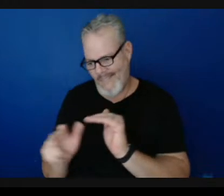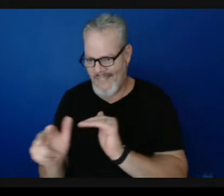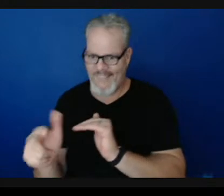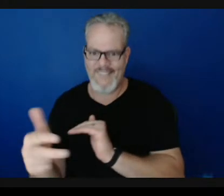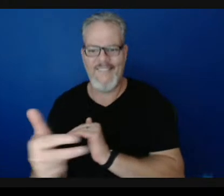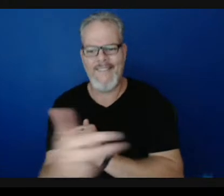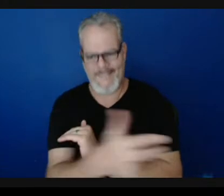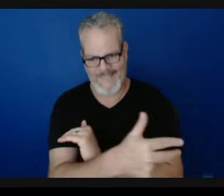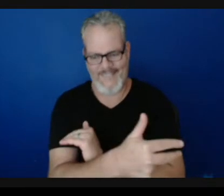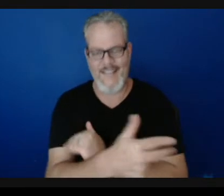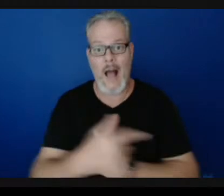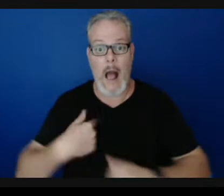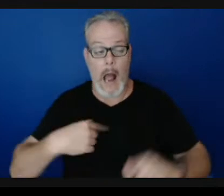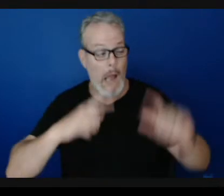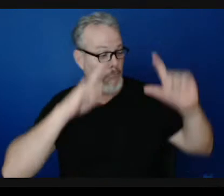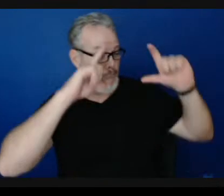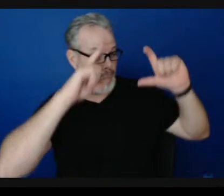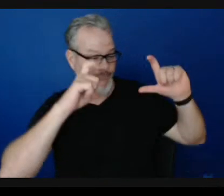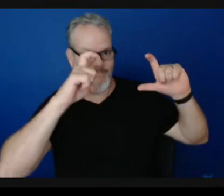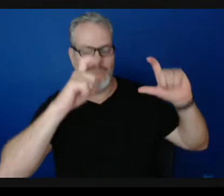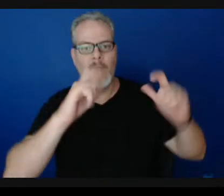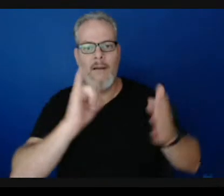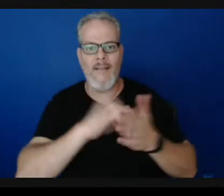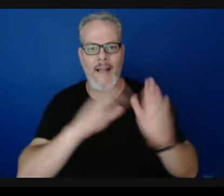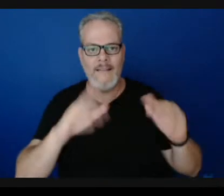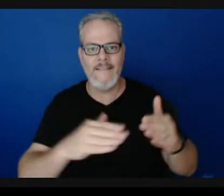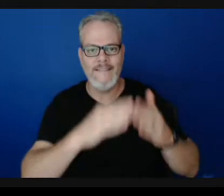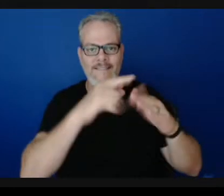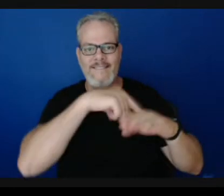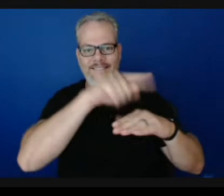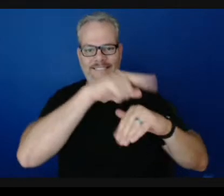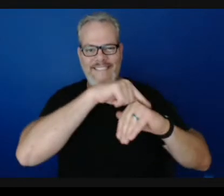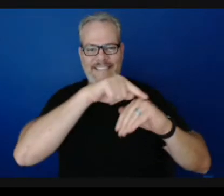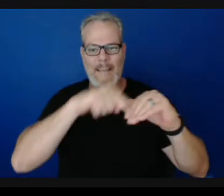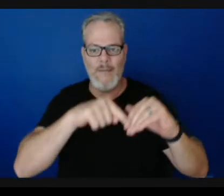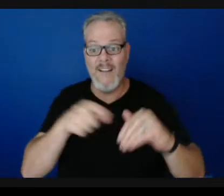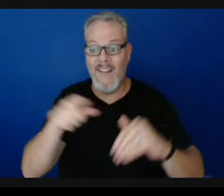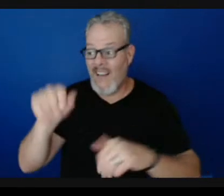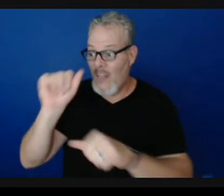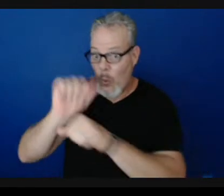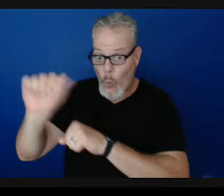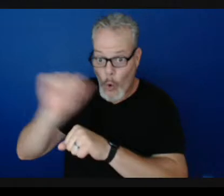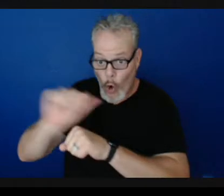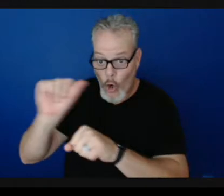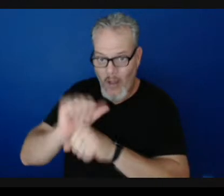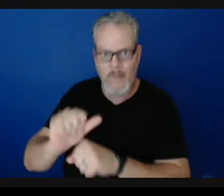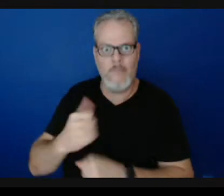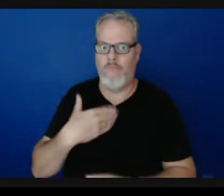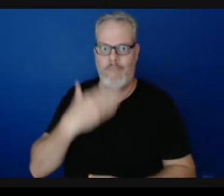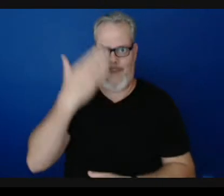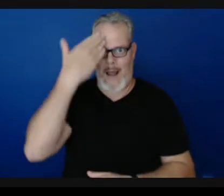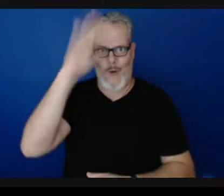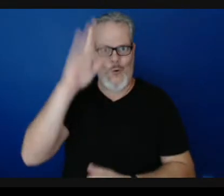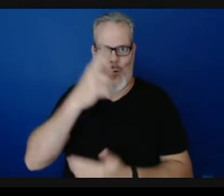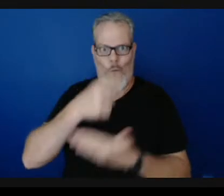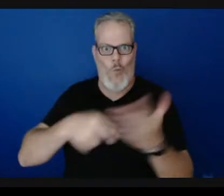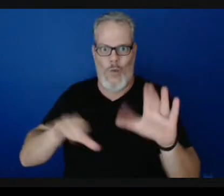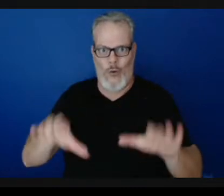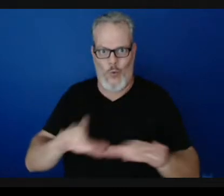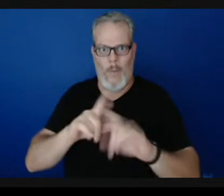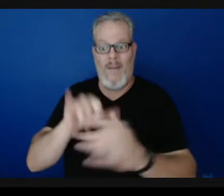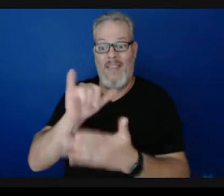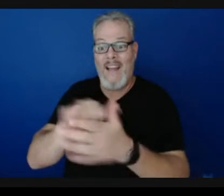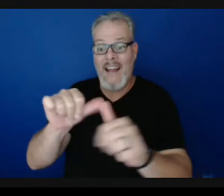shot while we were up there at the summit. The guys working, I don't know what they were doing, but that's where the Jagger building was at right there.